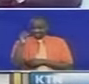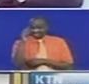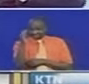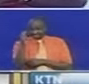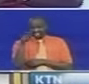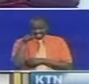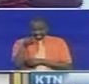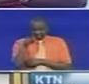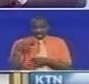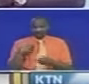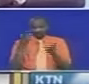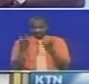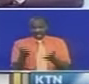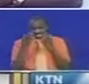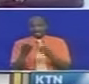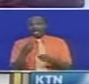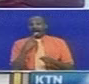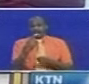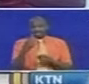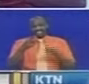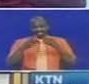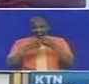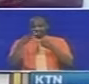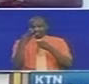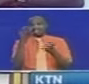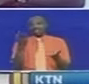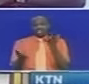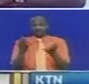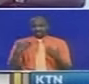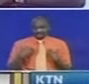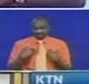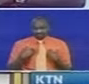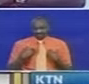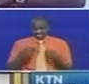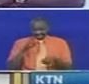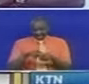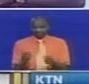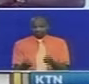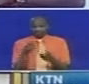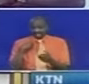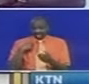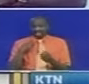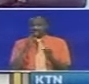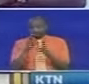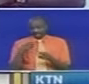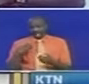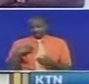exact total weight was 173 kilograms. Here now is the latest with our senior course reporter, Ferdinand